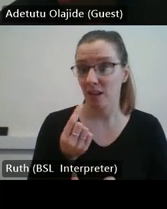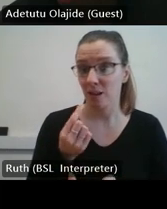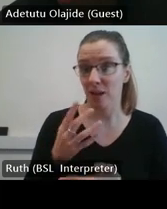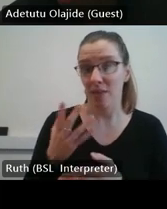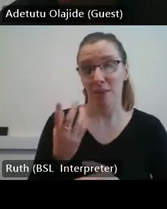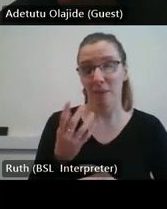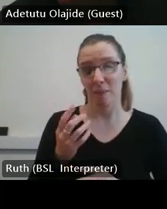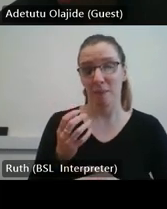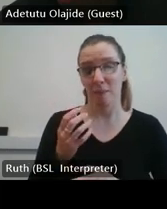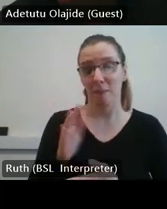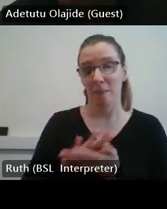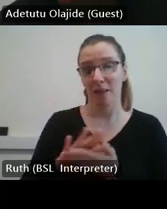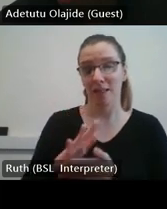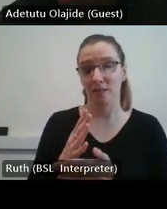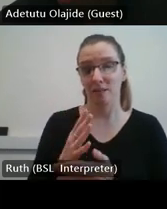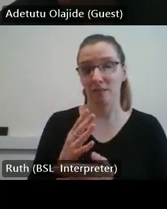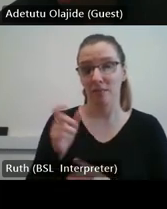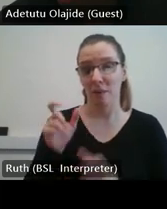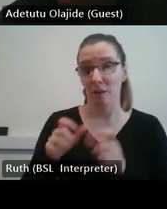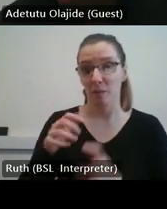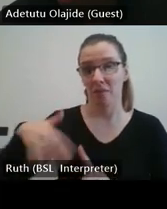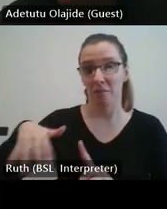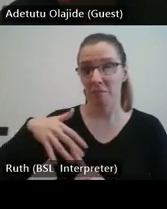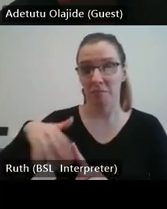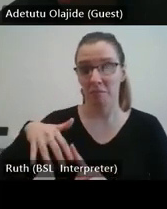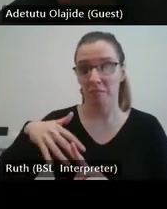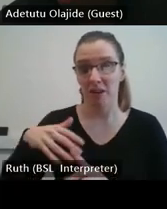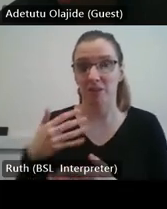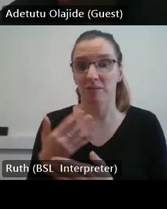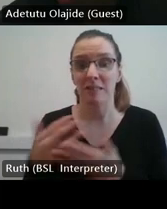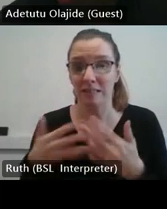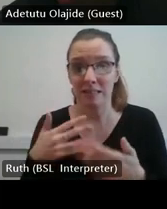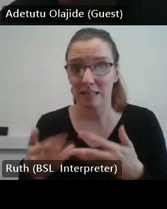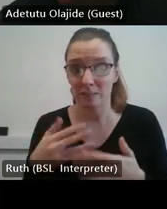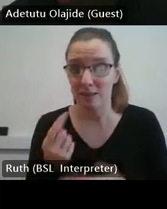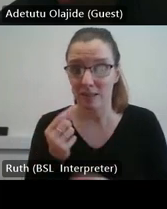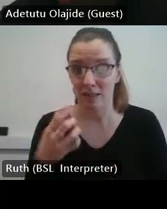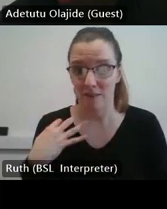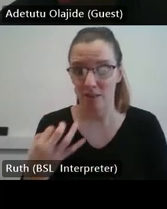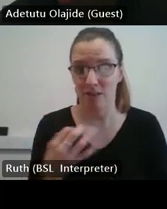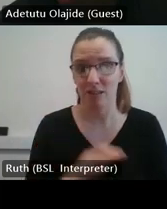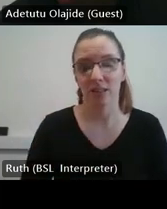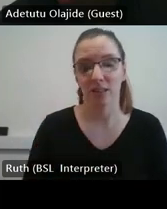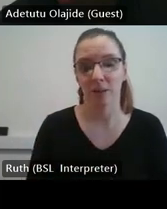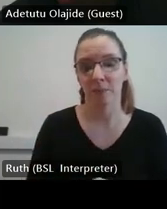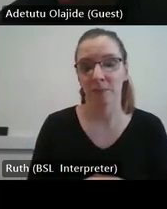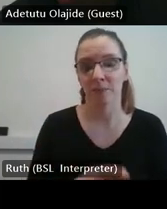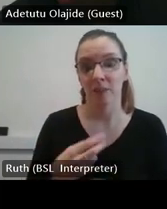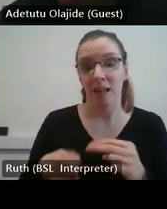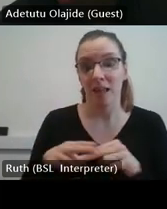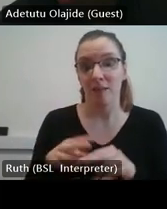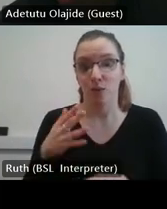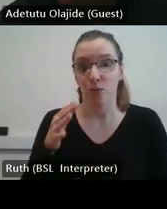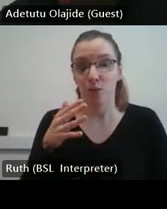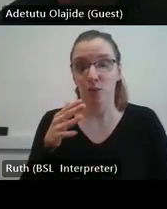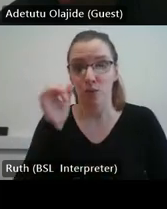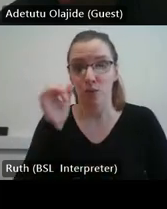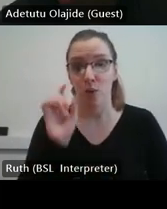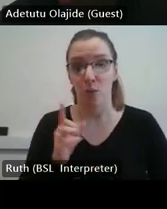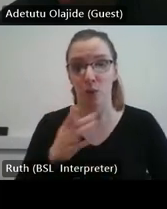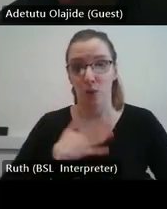wants to volunteer with you. And like he said, knowing what you want as well is part of it. If you know exactly what you want, you go to the